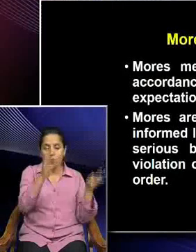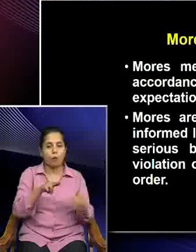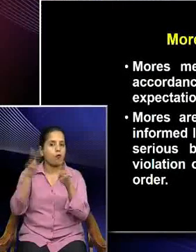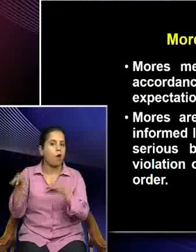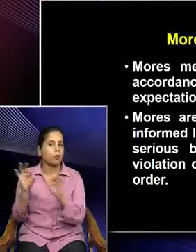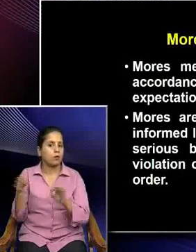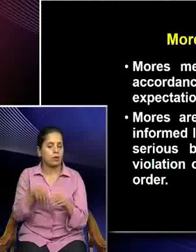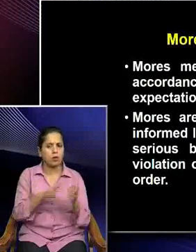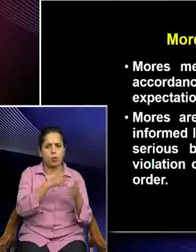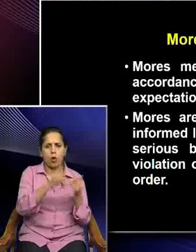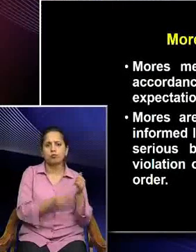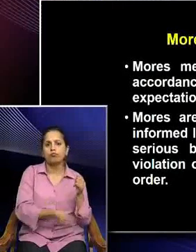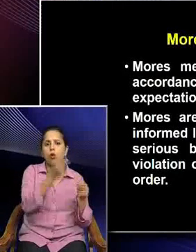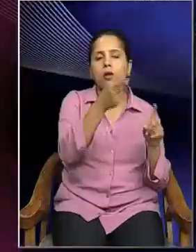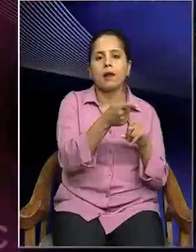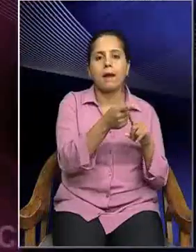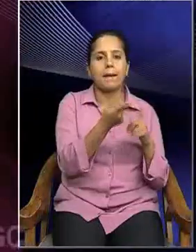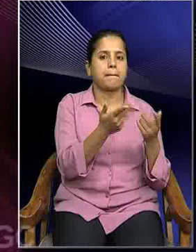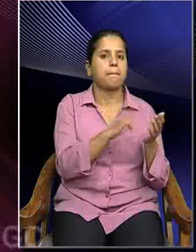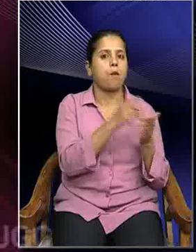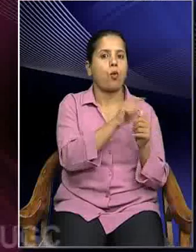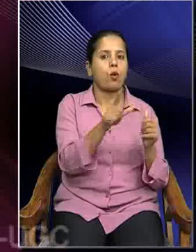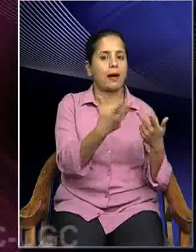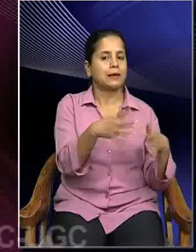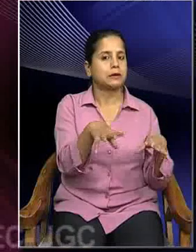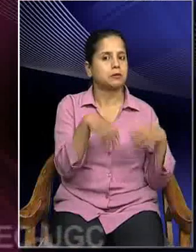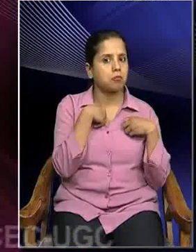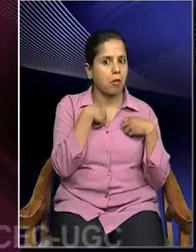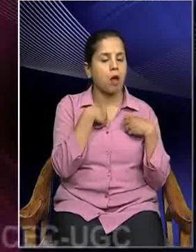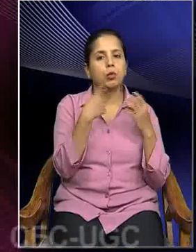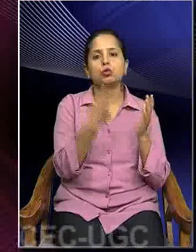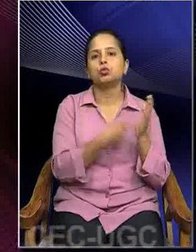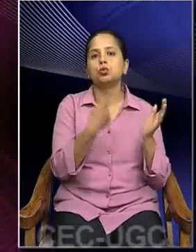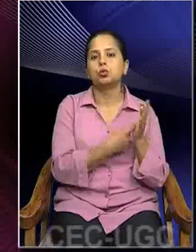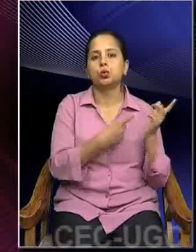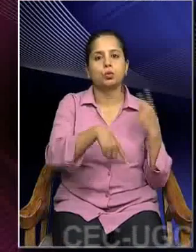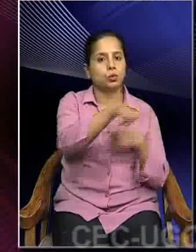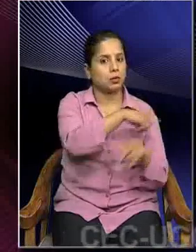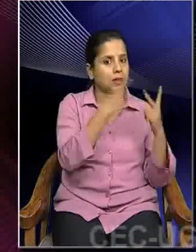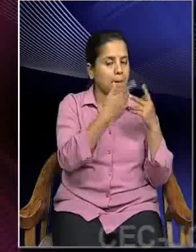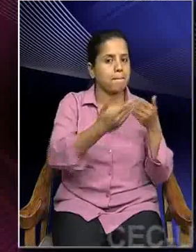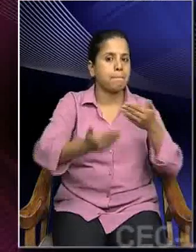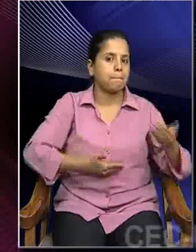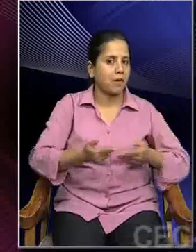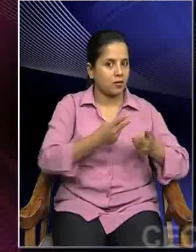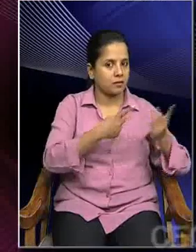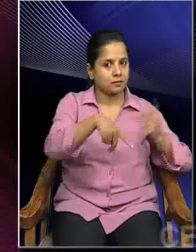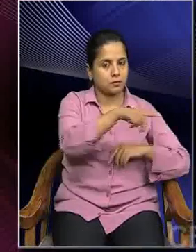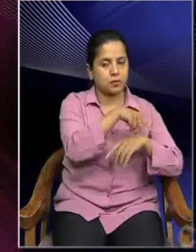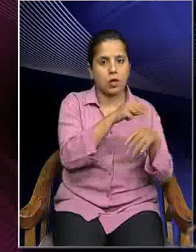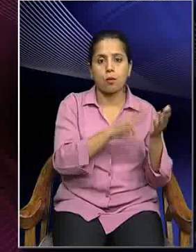of moral guidelines. They are kind of accepted norms, pattern of behavior. They are